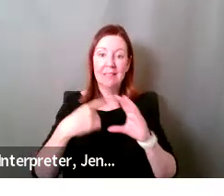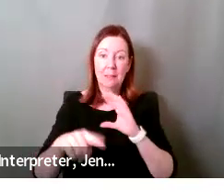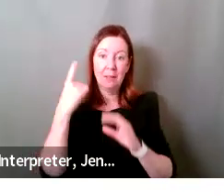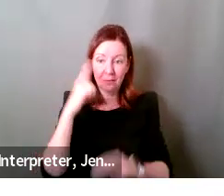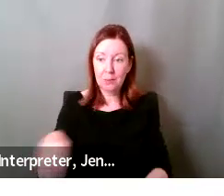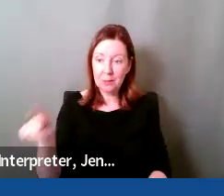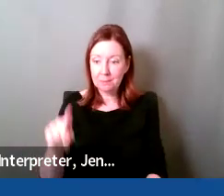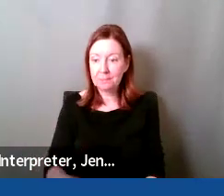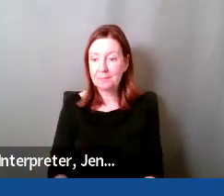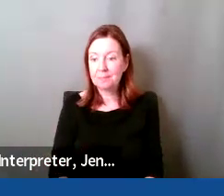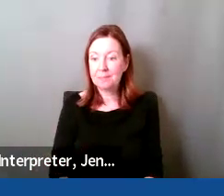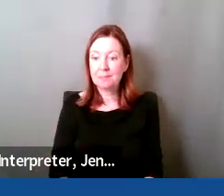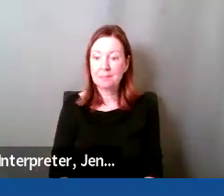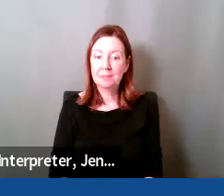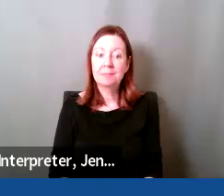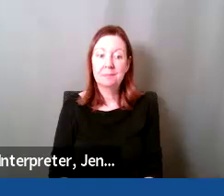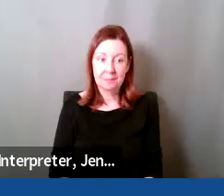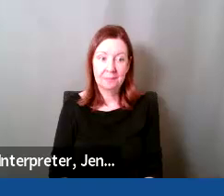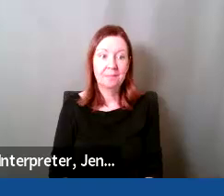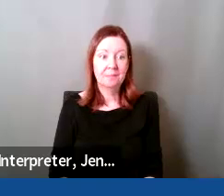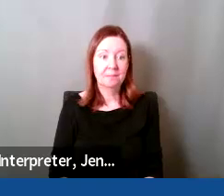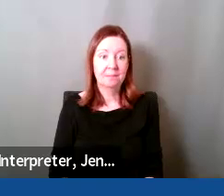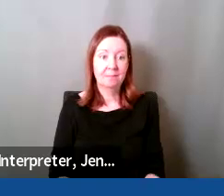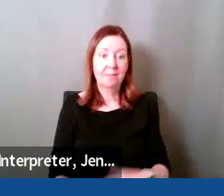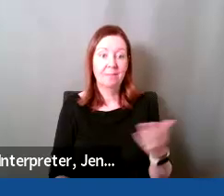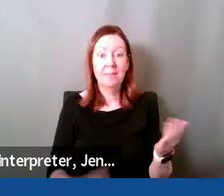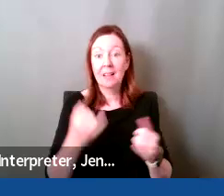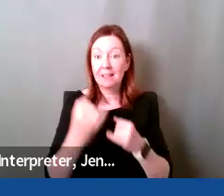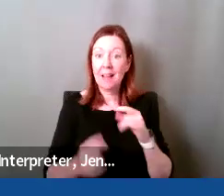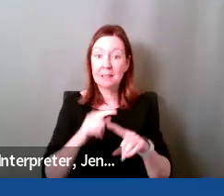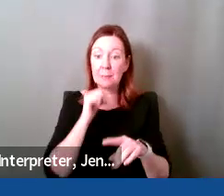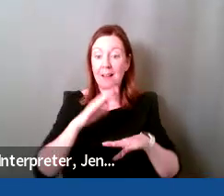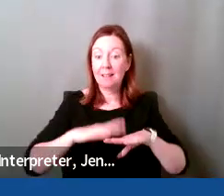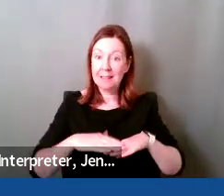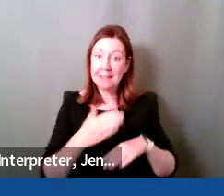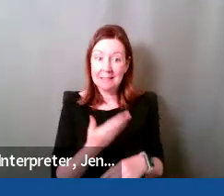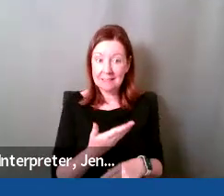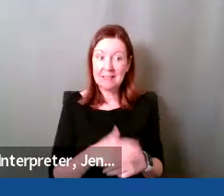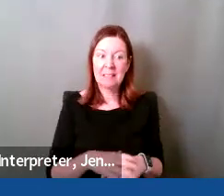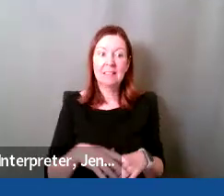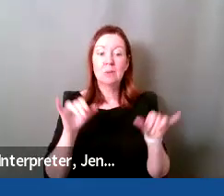all. All right. So last but not least,